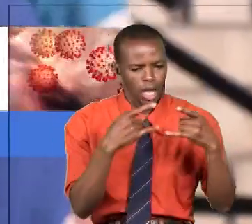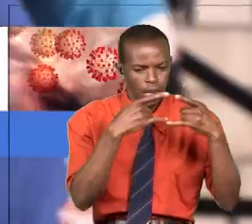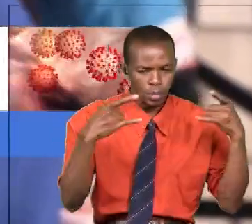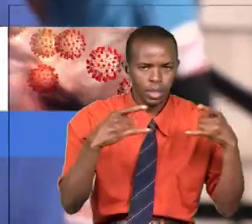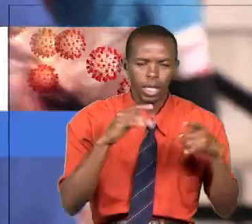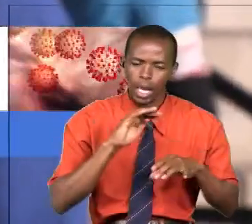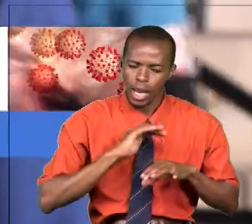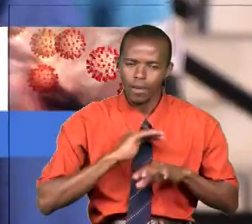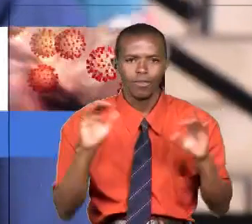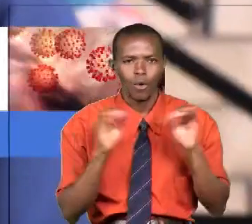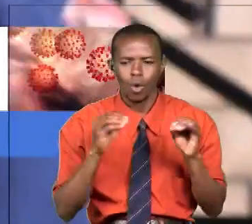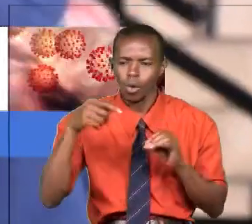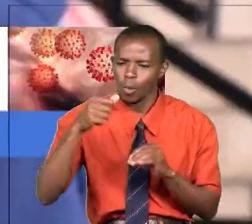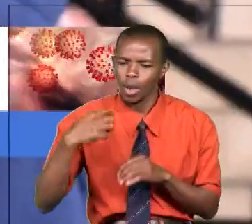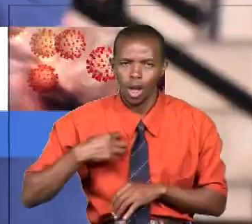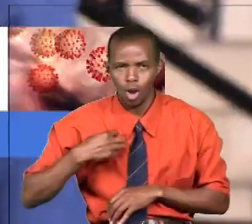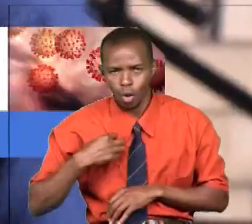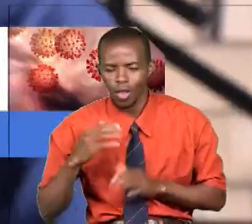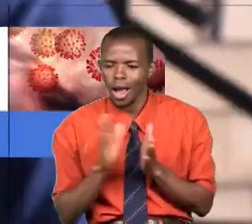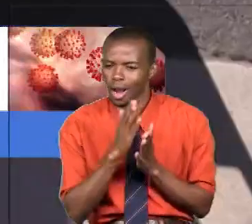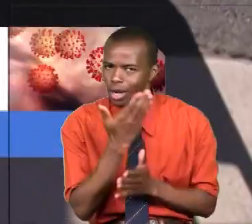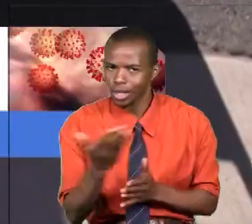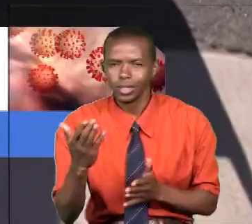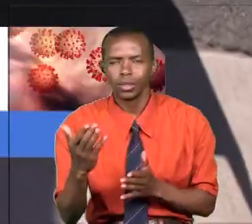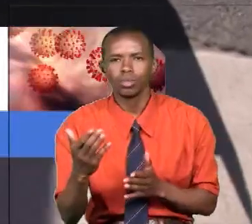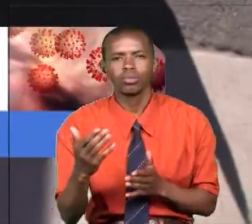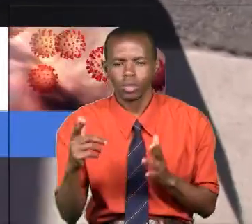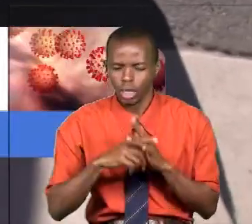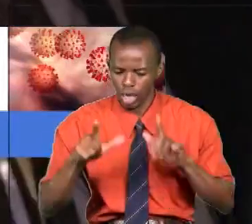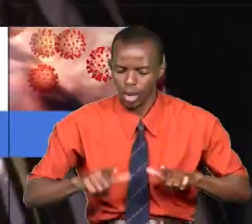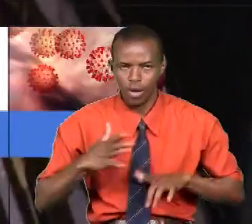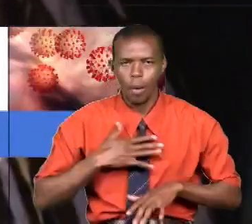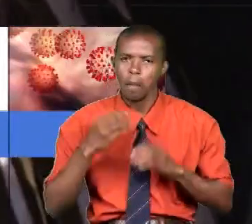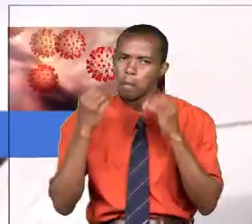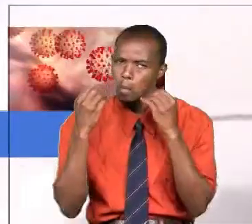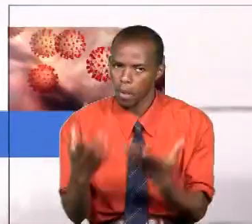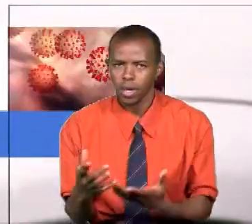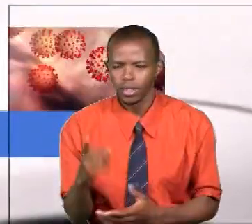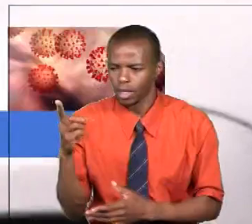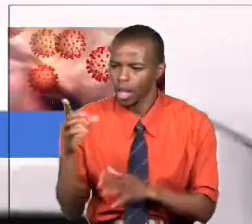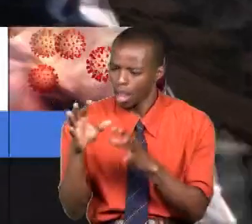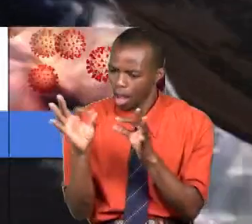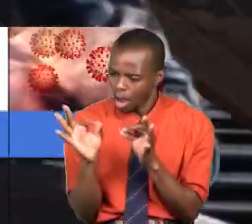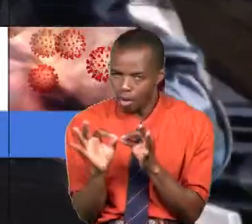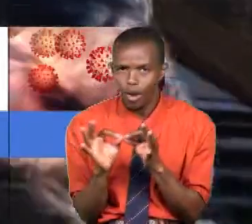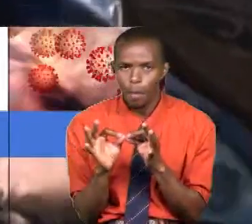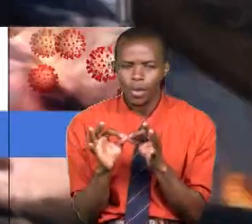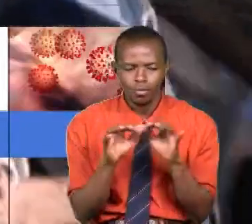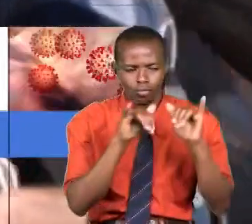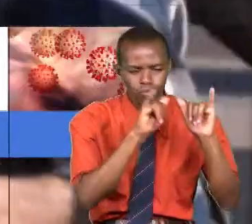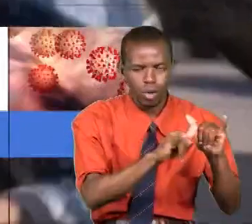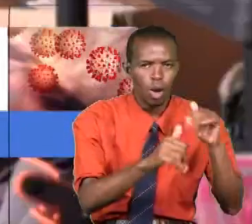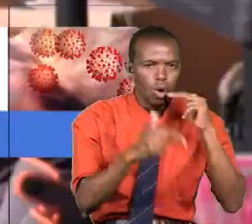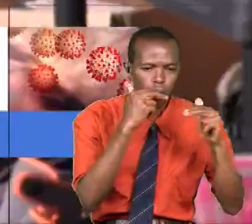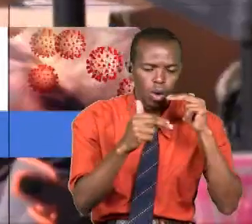own clothes or items that we need for our life to start. Like many, Aymak and his family are currently staying in an hotel,